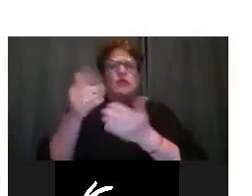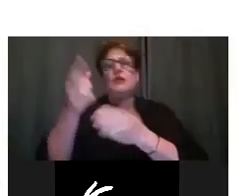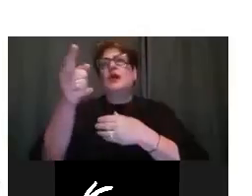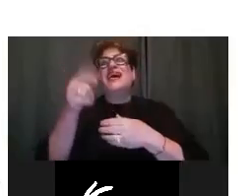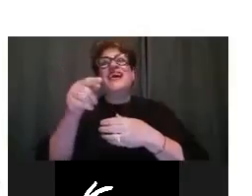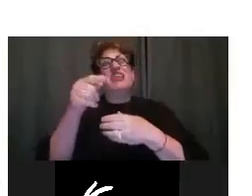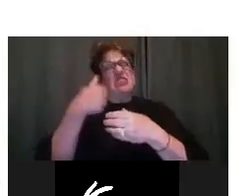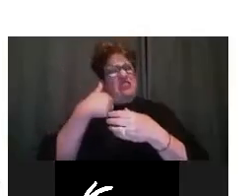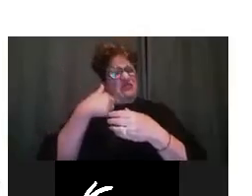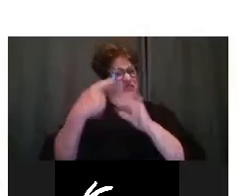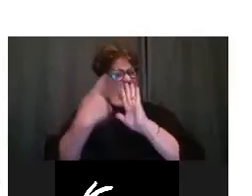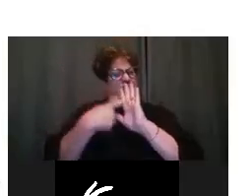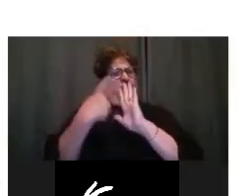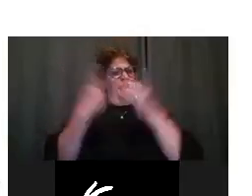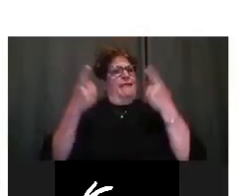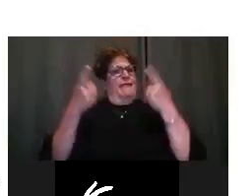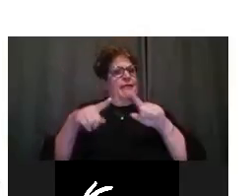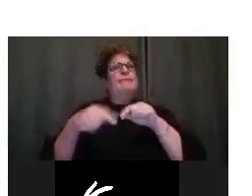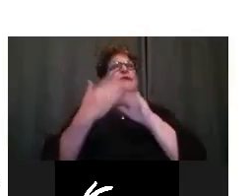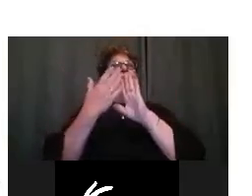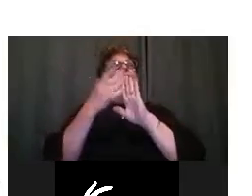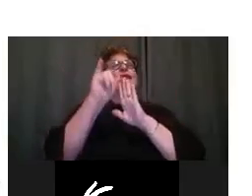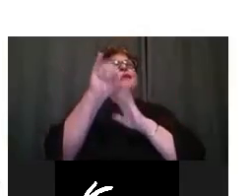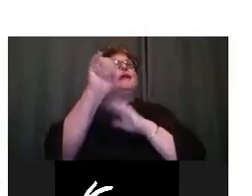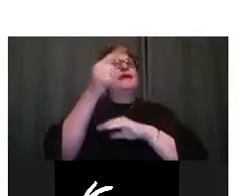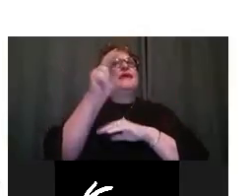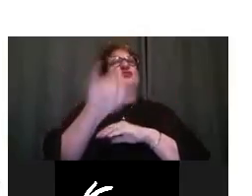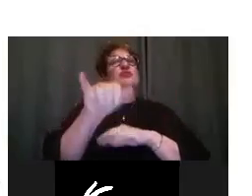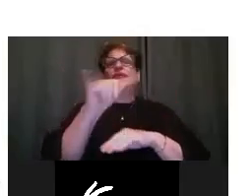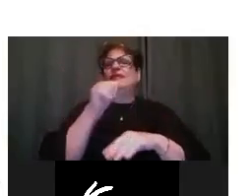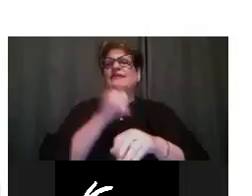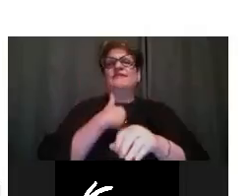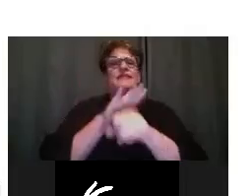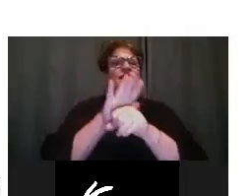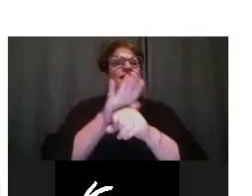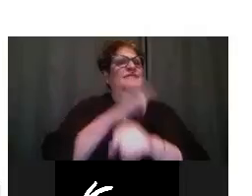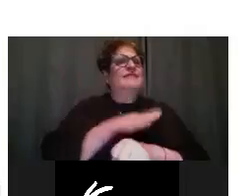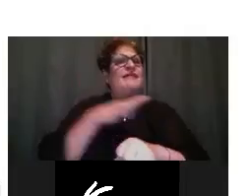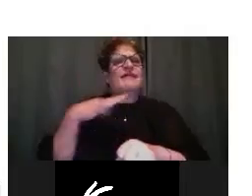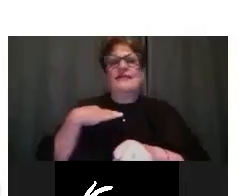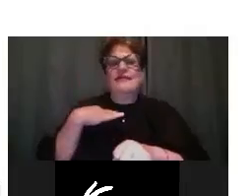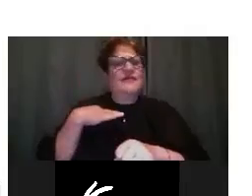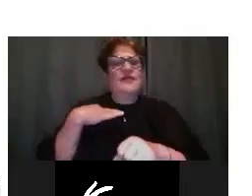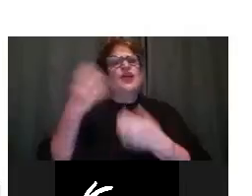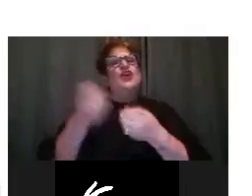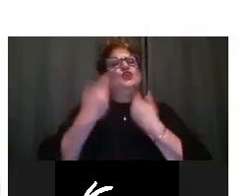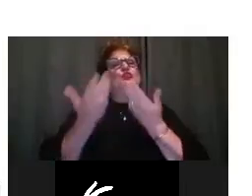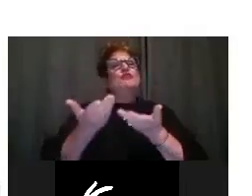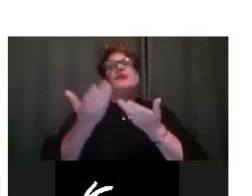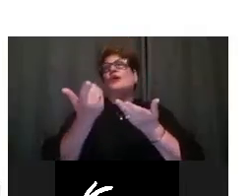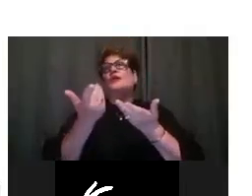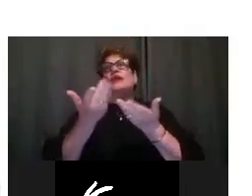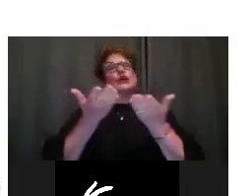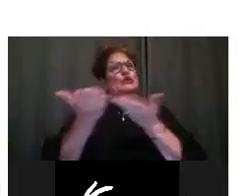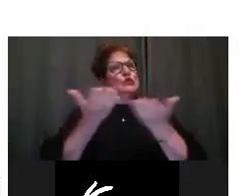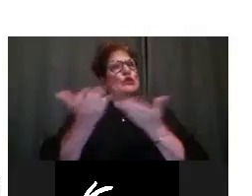which maybe the agency did not have the staffing to be able to provide services